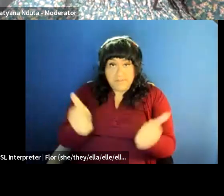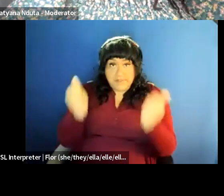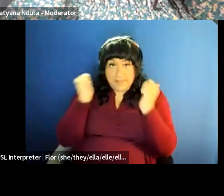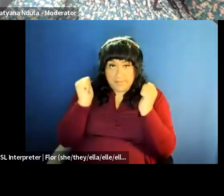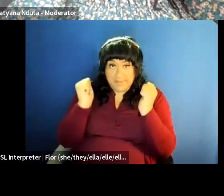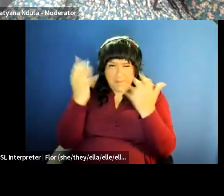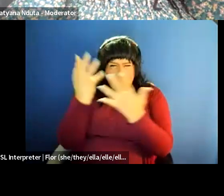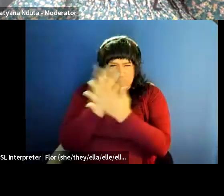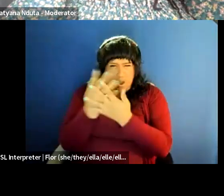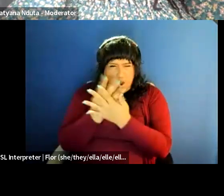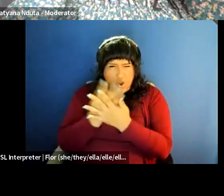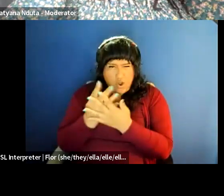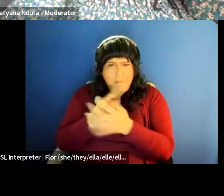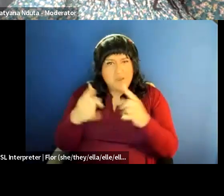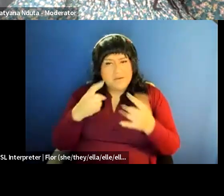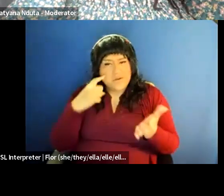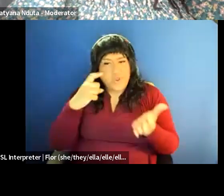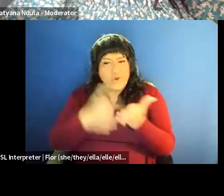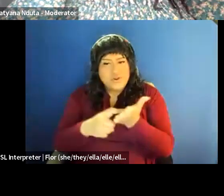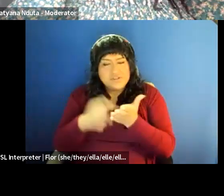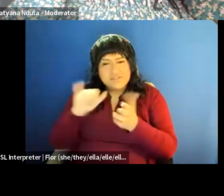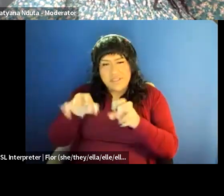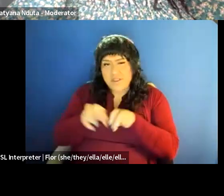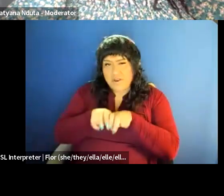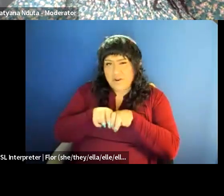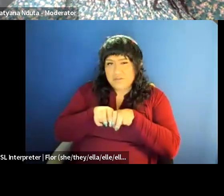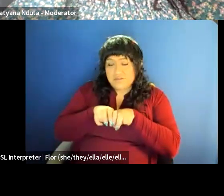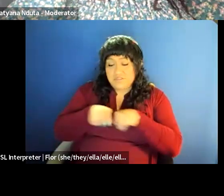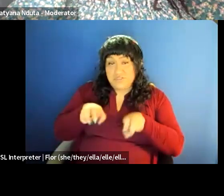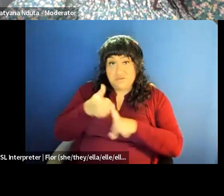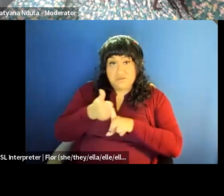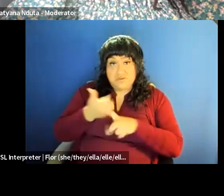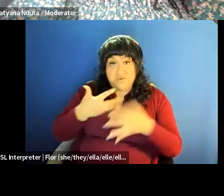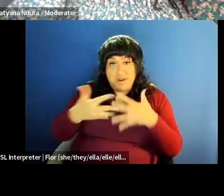you can see a bit of the gray chair I am sitting on.